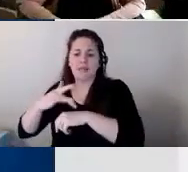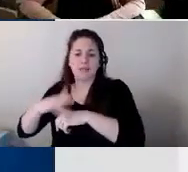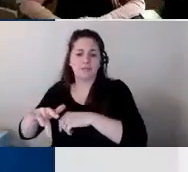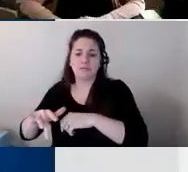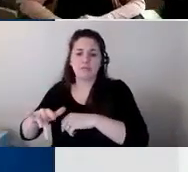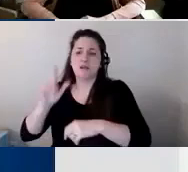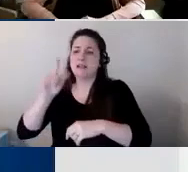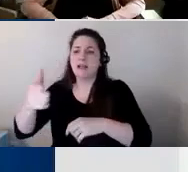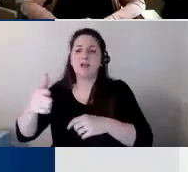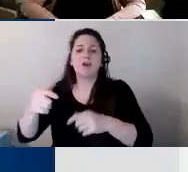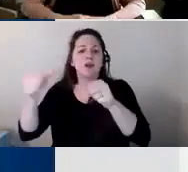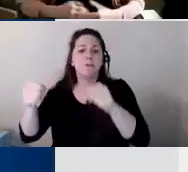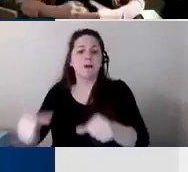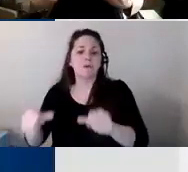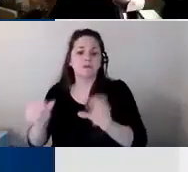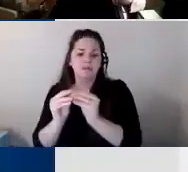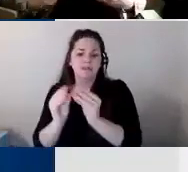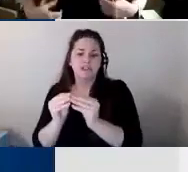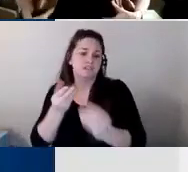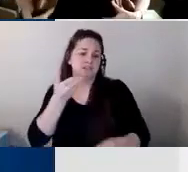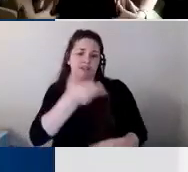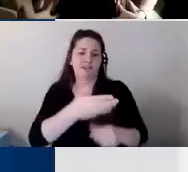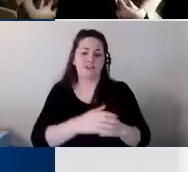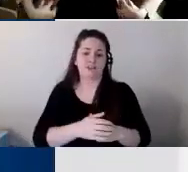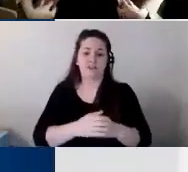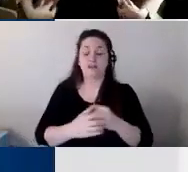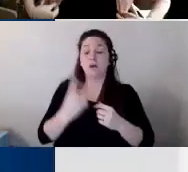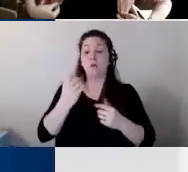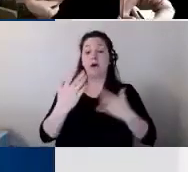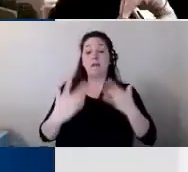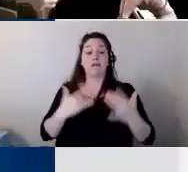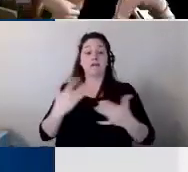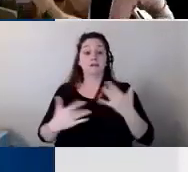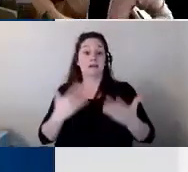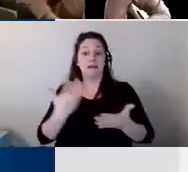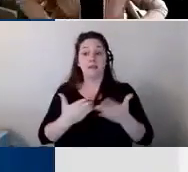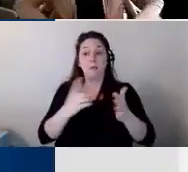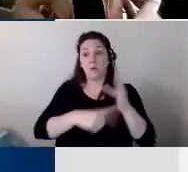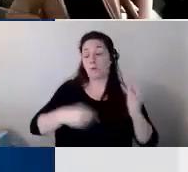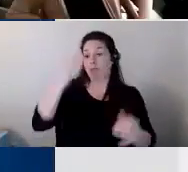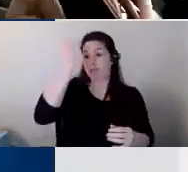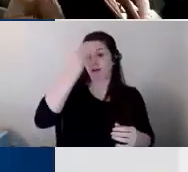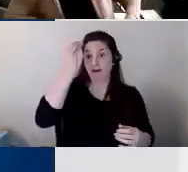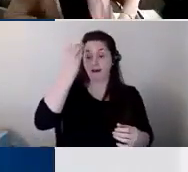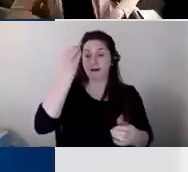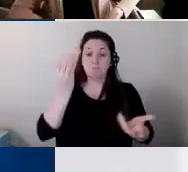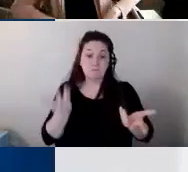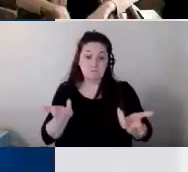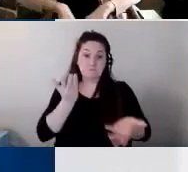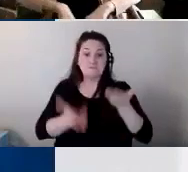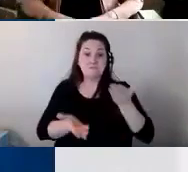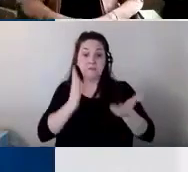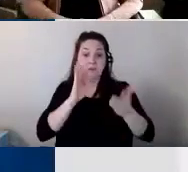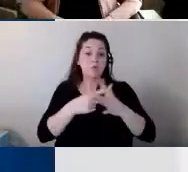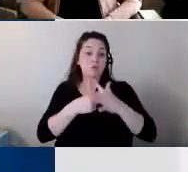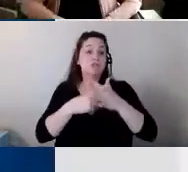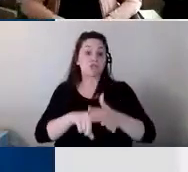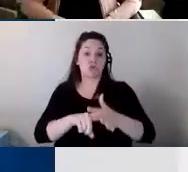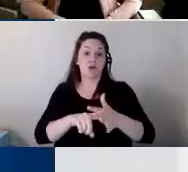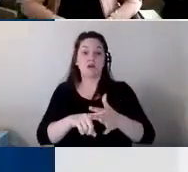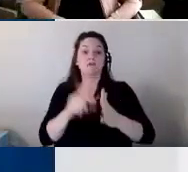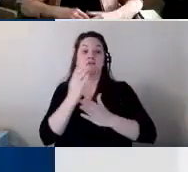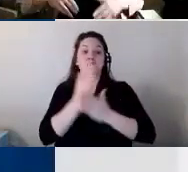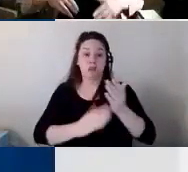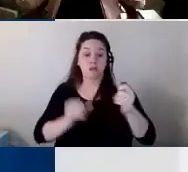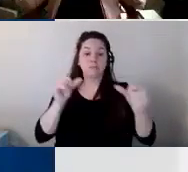at a poster session. I think one of the exciting parts of what we've thought about is that we might start some poster sessions